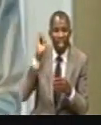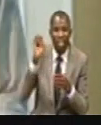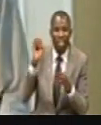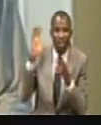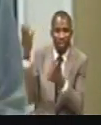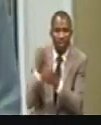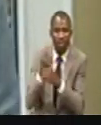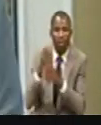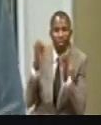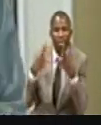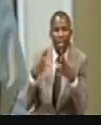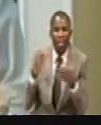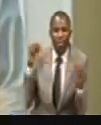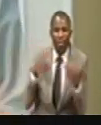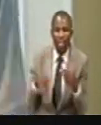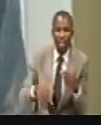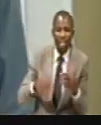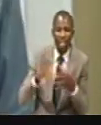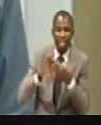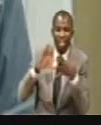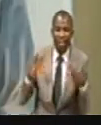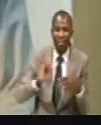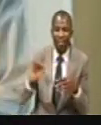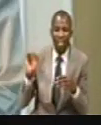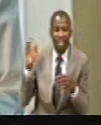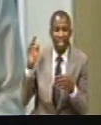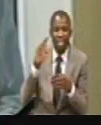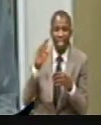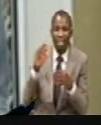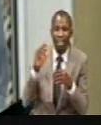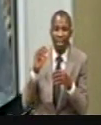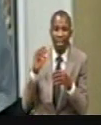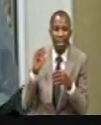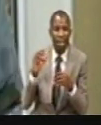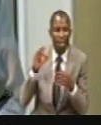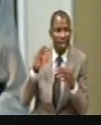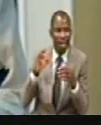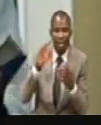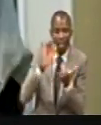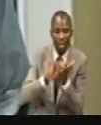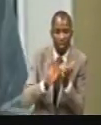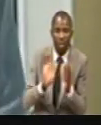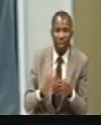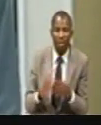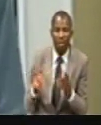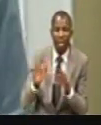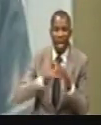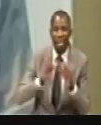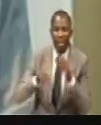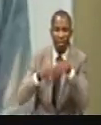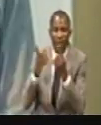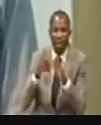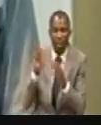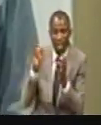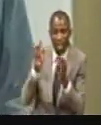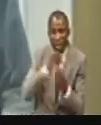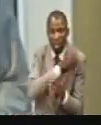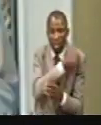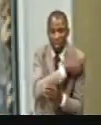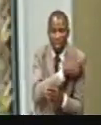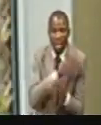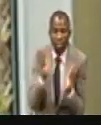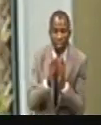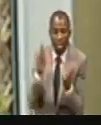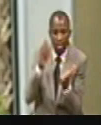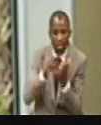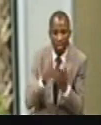But that does not stop the pain. The pain continued. I took a lot of pain relieving tablets, all to no avail. I later went